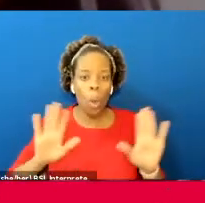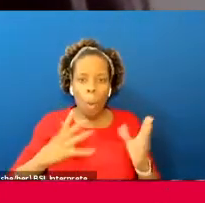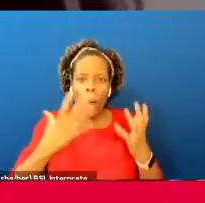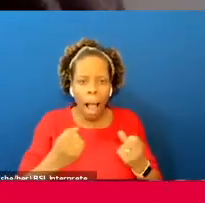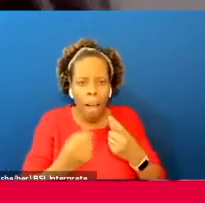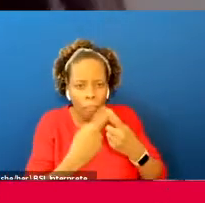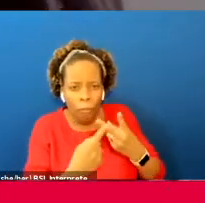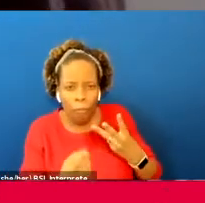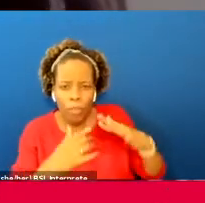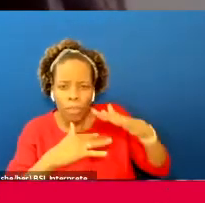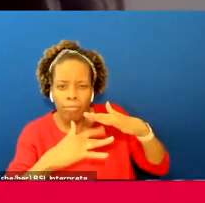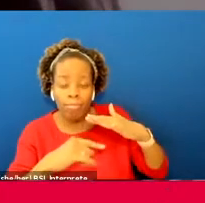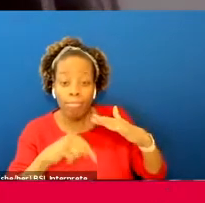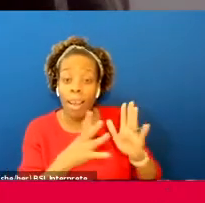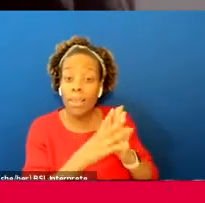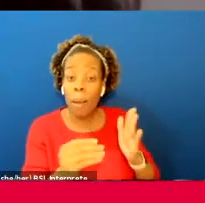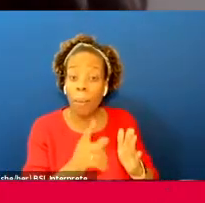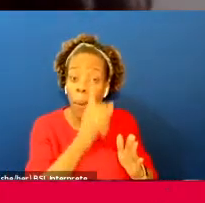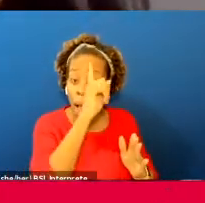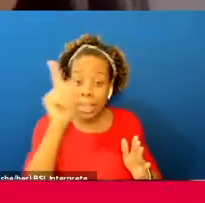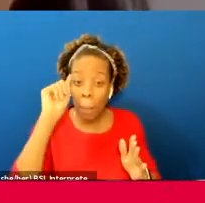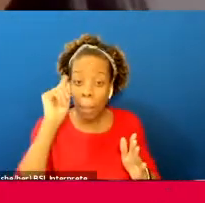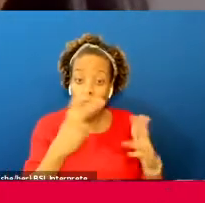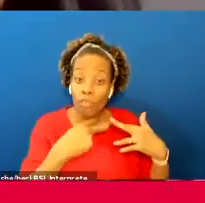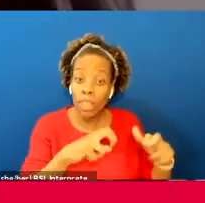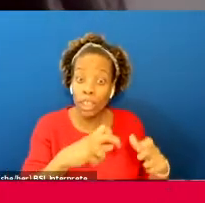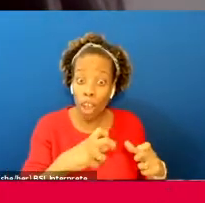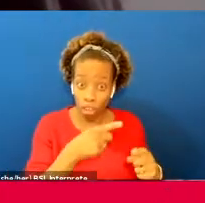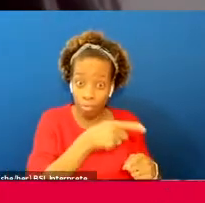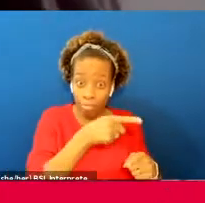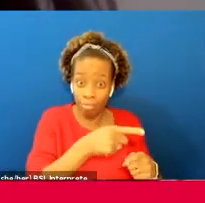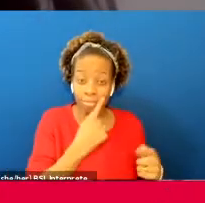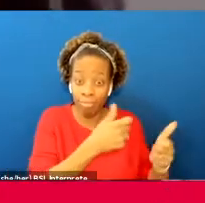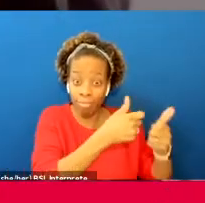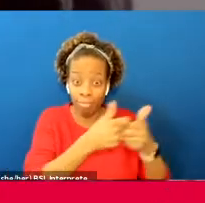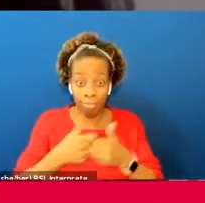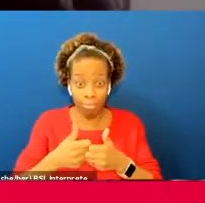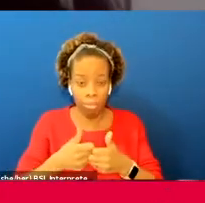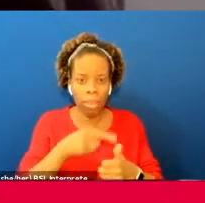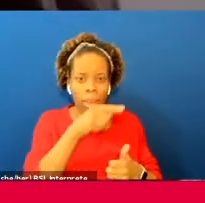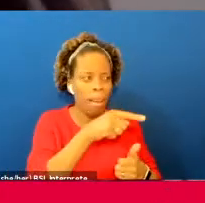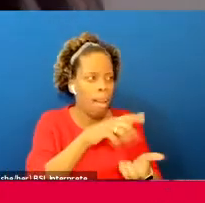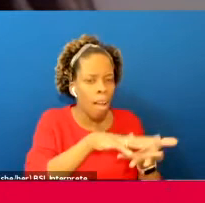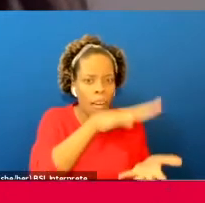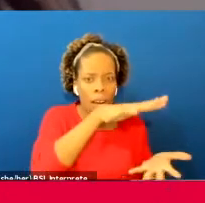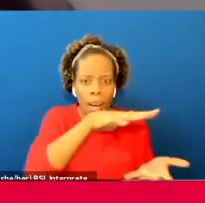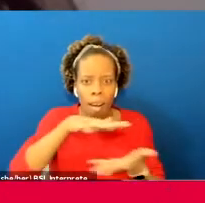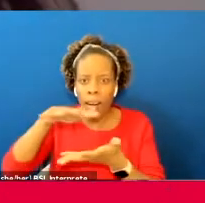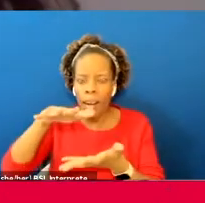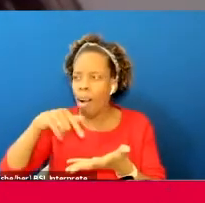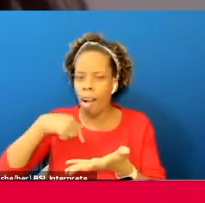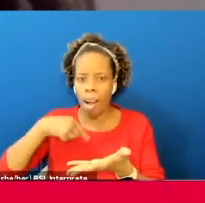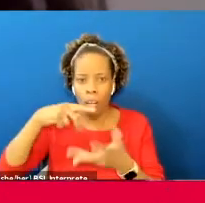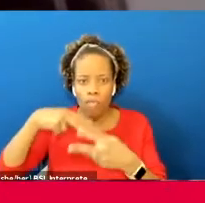example, so much academic research actually funds and justifies wars abroad. From Goldsmiths College,